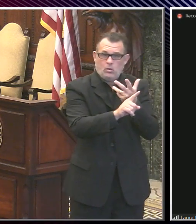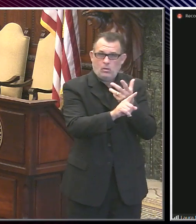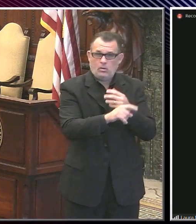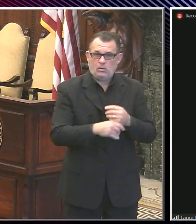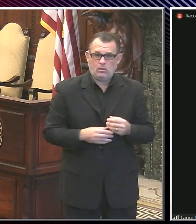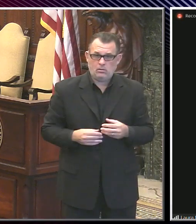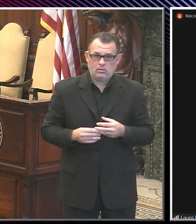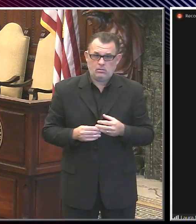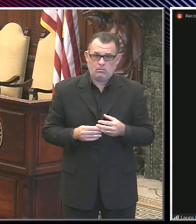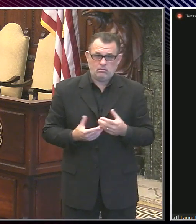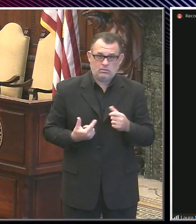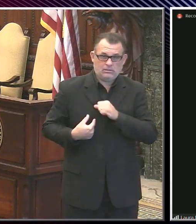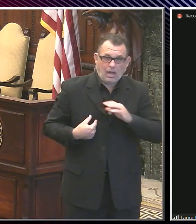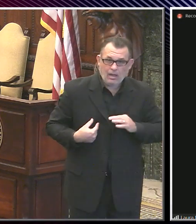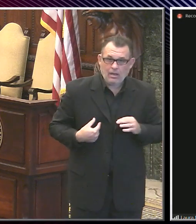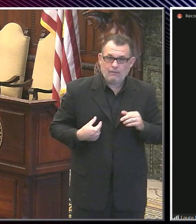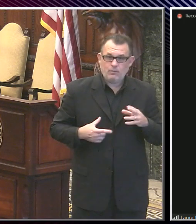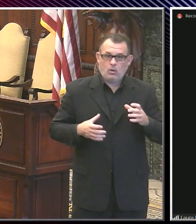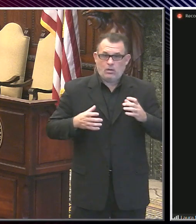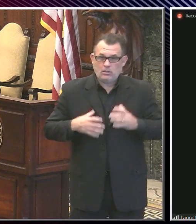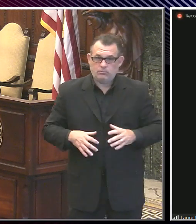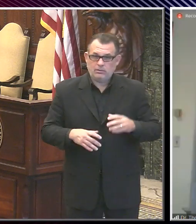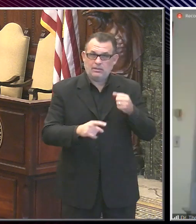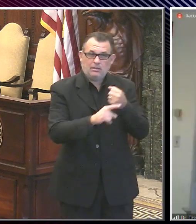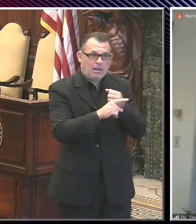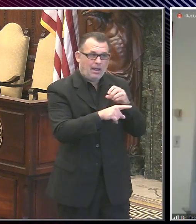infected, and how would it be handled?